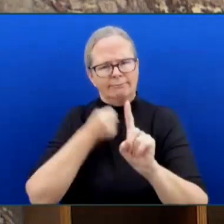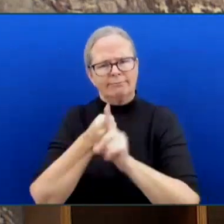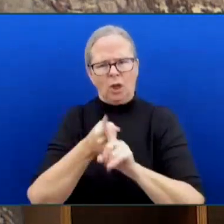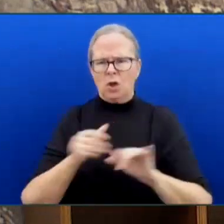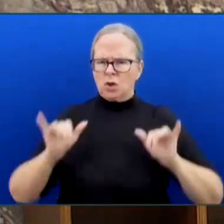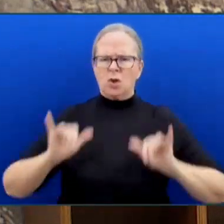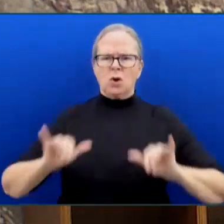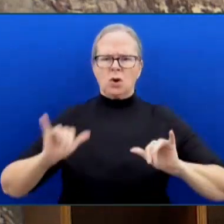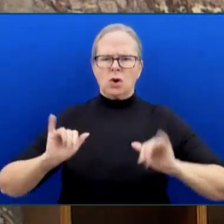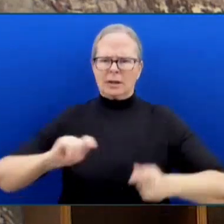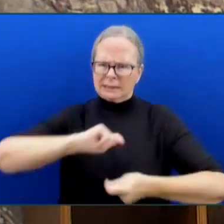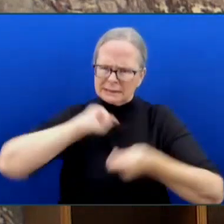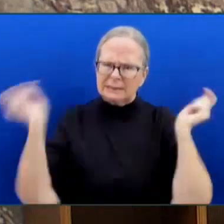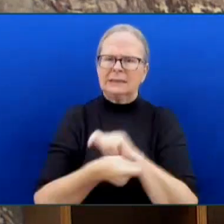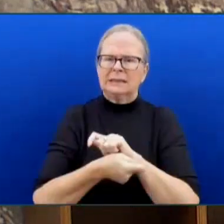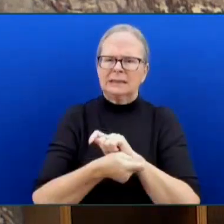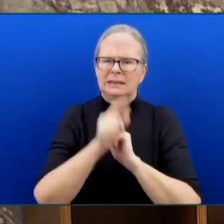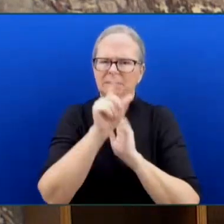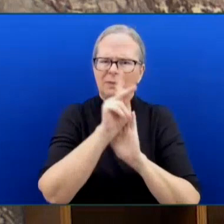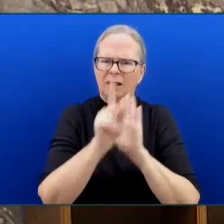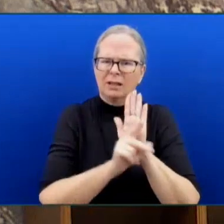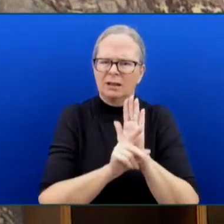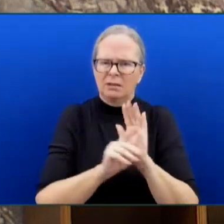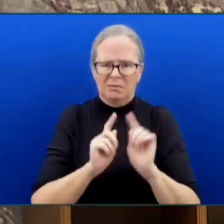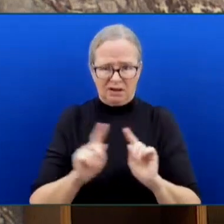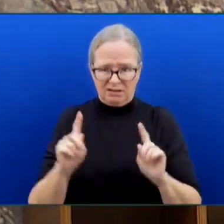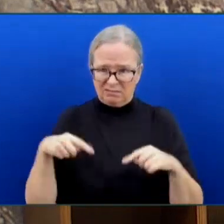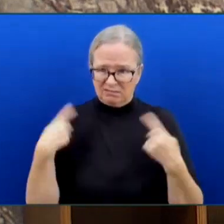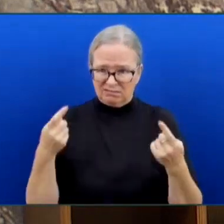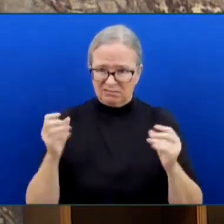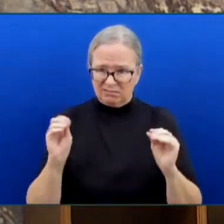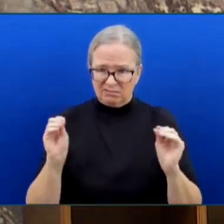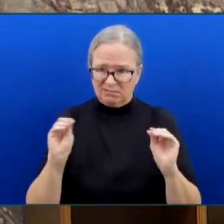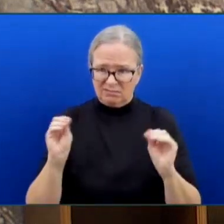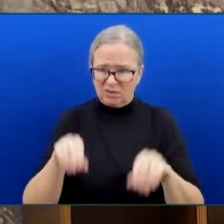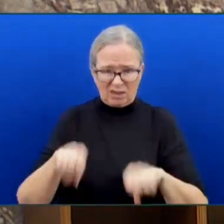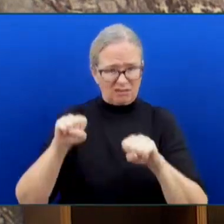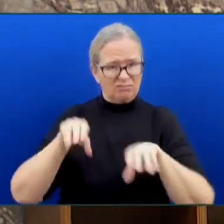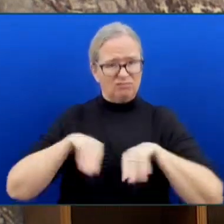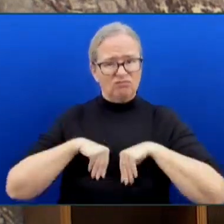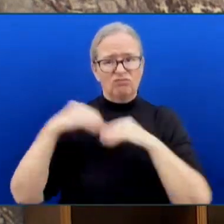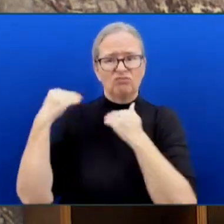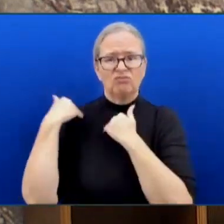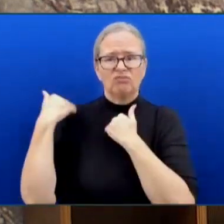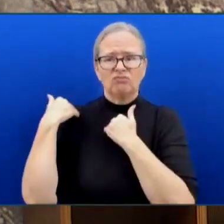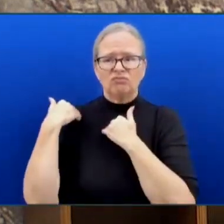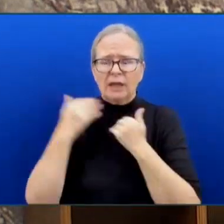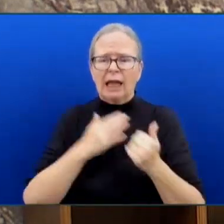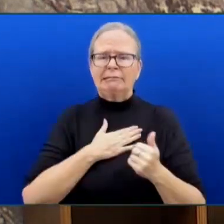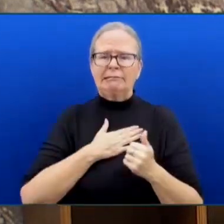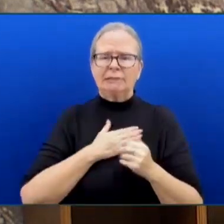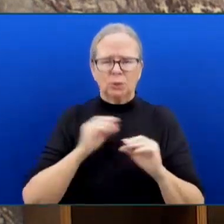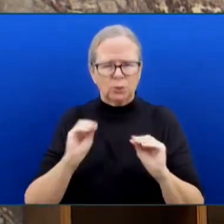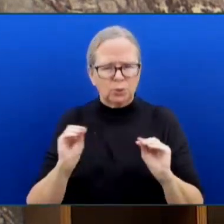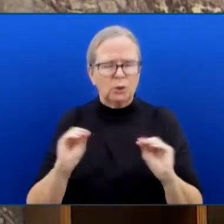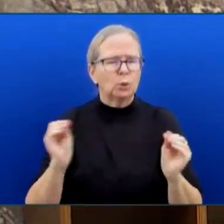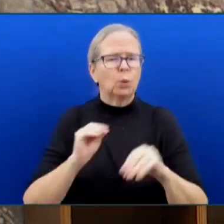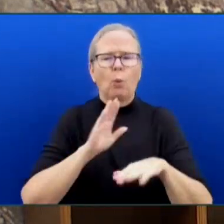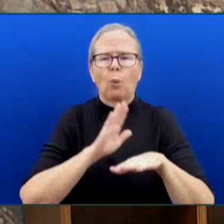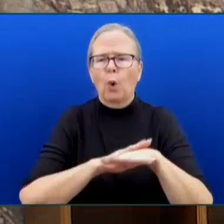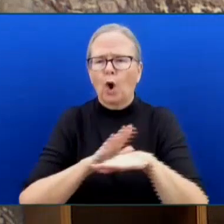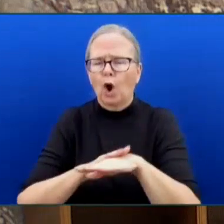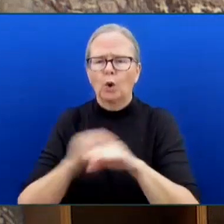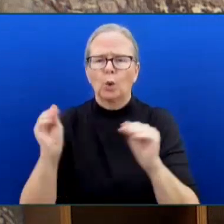accountability, no warnings, no educational campaigns, no tracking. This NDP government has failed in its most basic duty